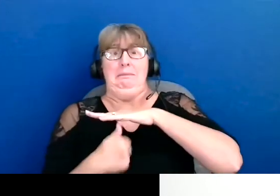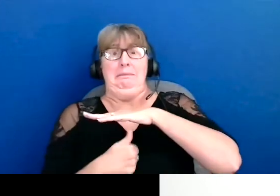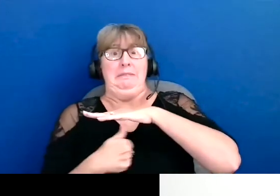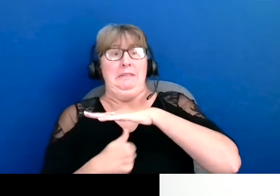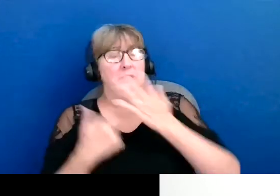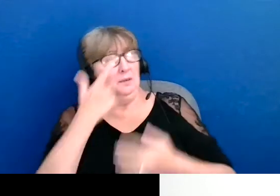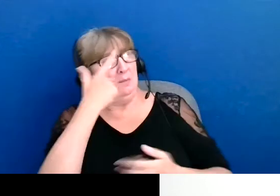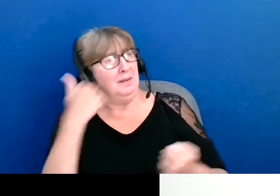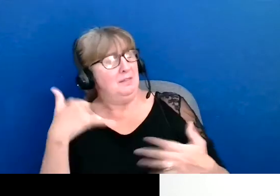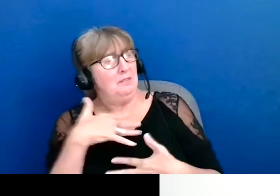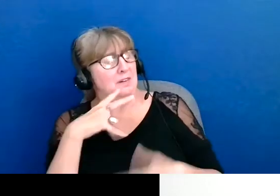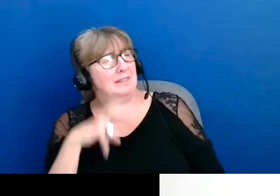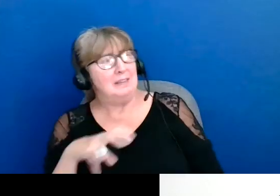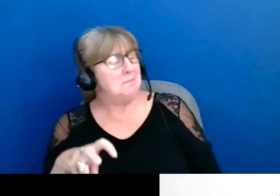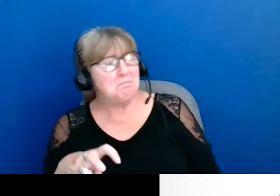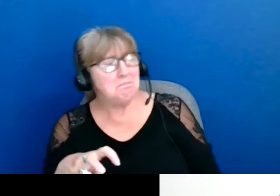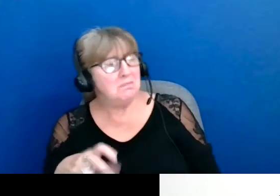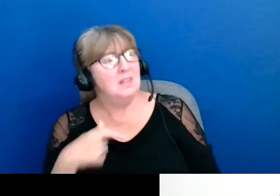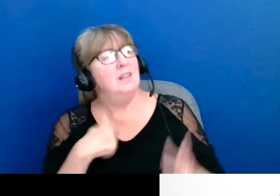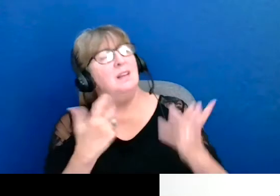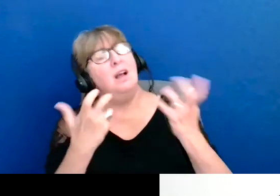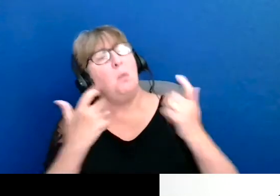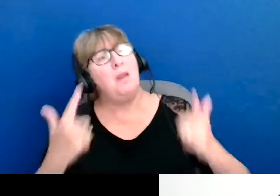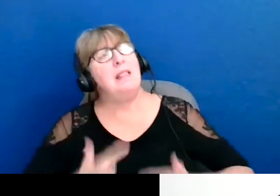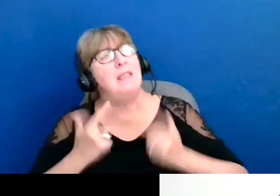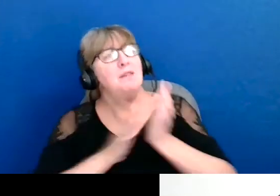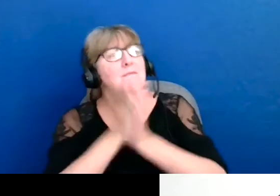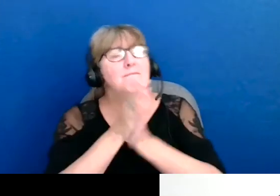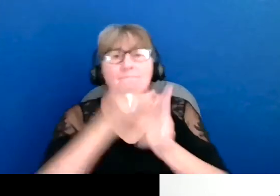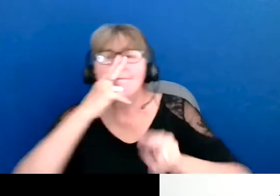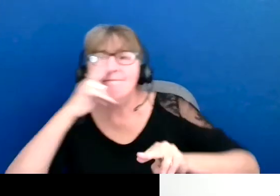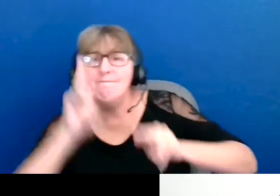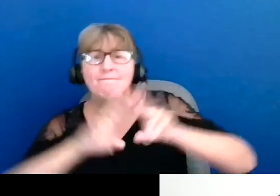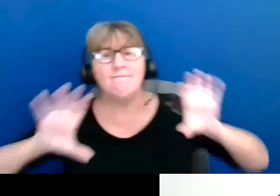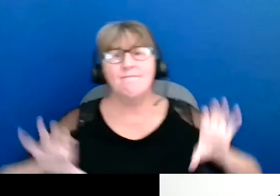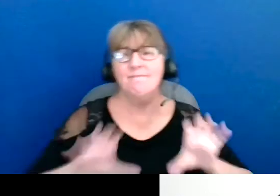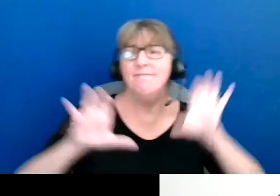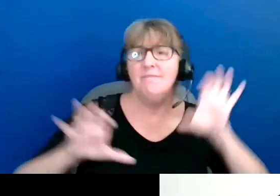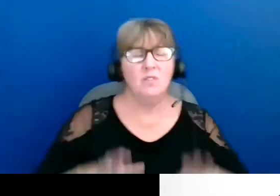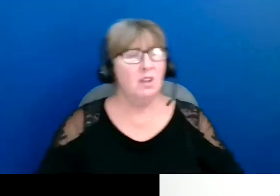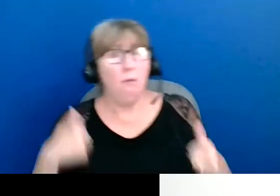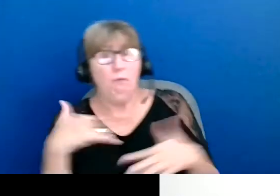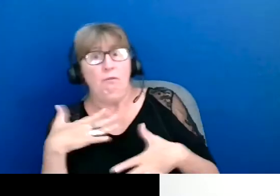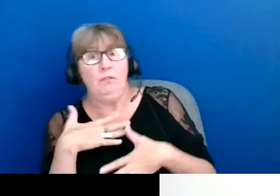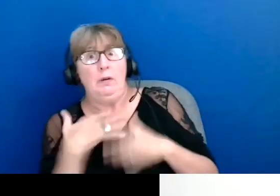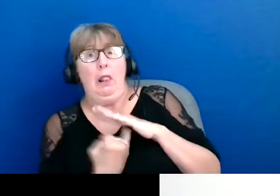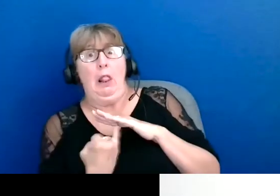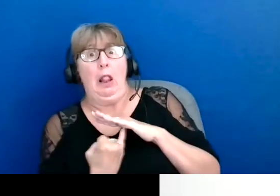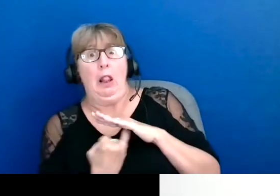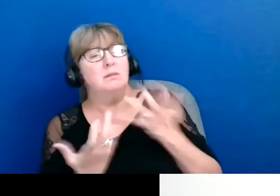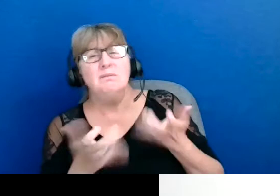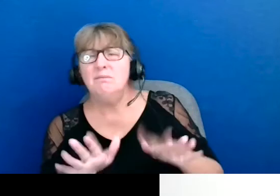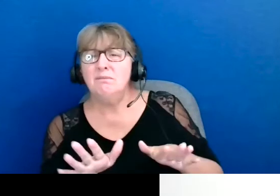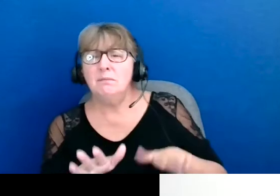of the fear of snakes. I want to live a life of adventure, not a life of fear. My parents said